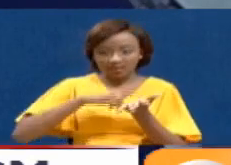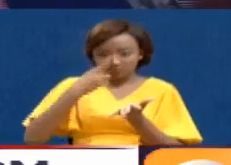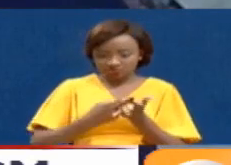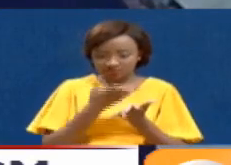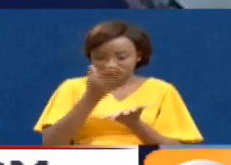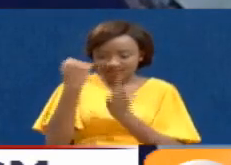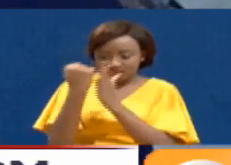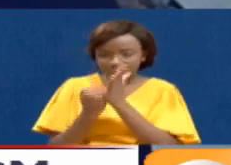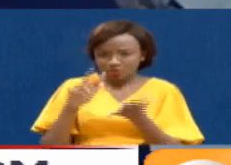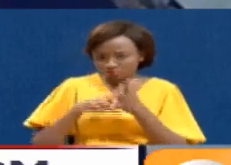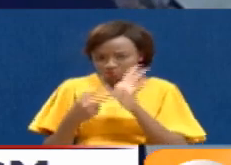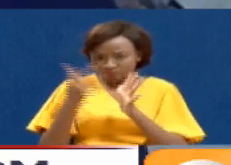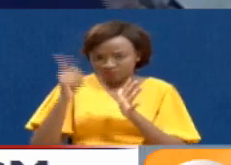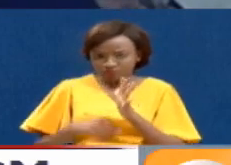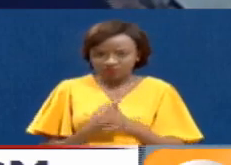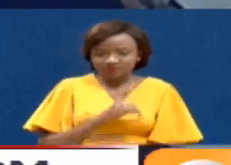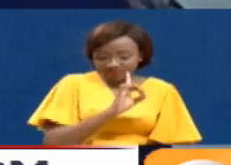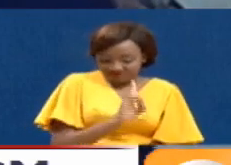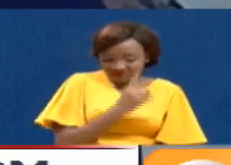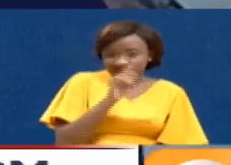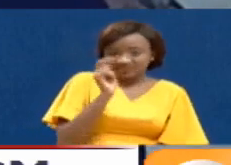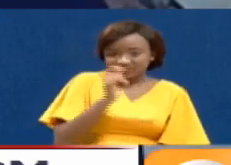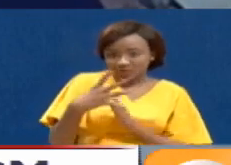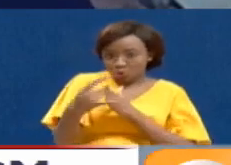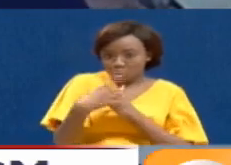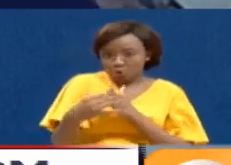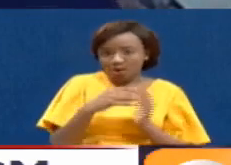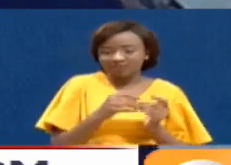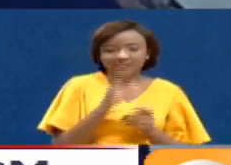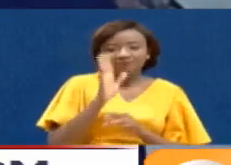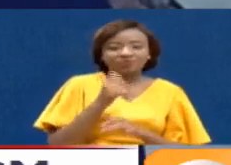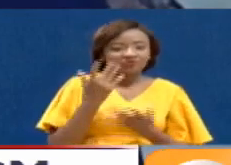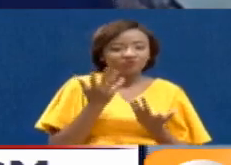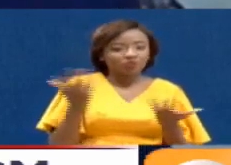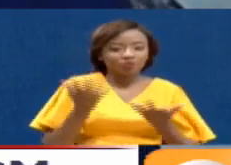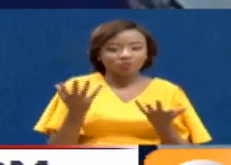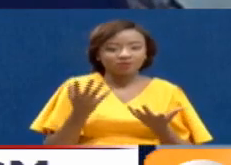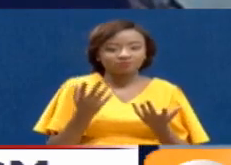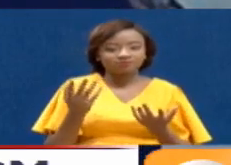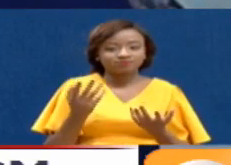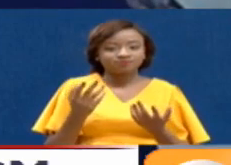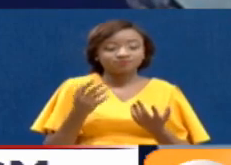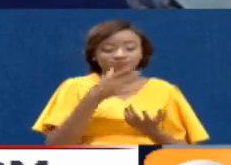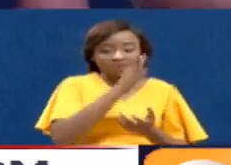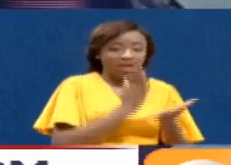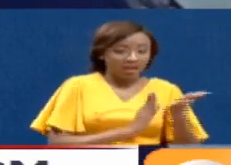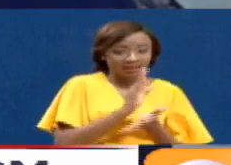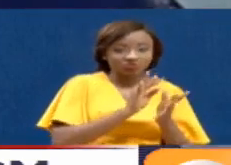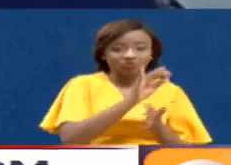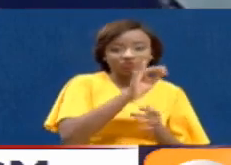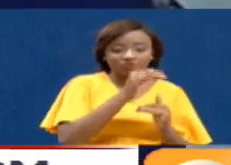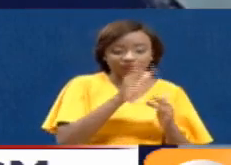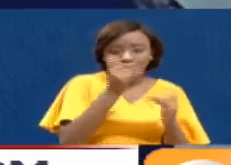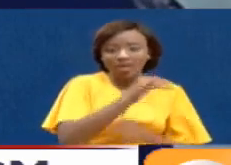Now, that means the first $1 trillion, which is from the enhanced drawing rights at IMF, can come